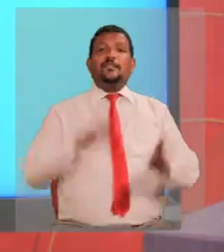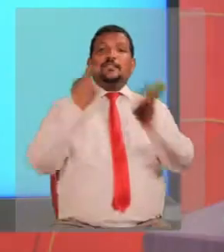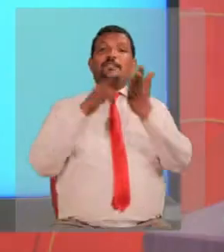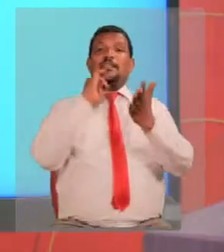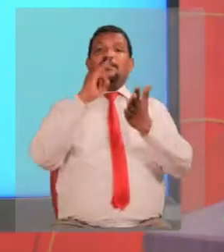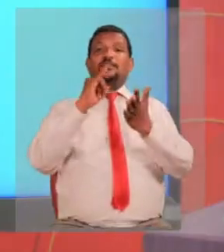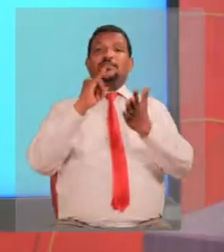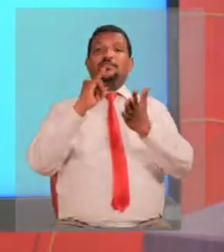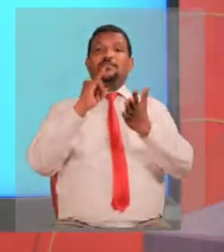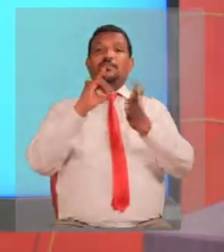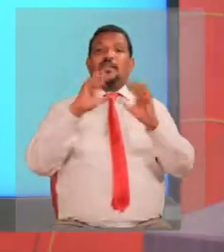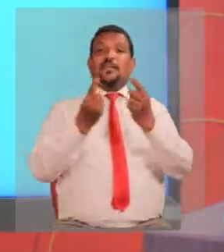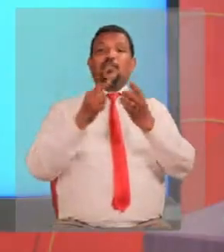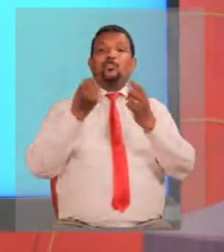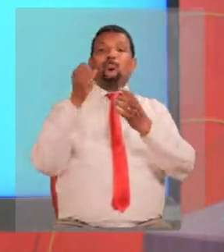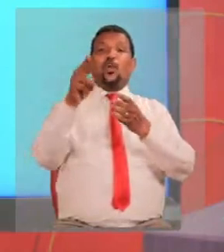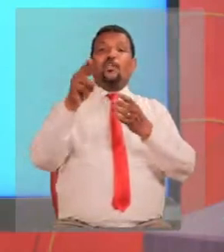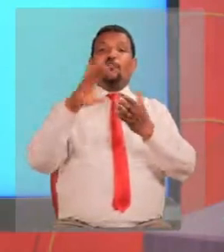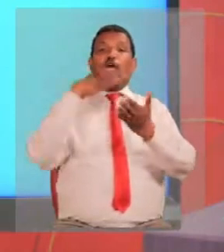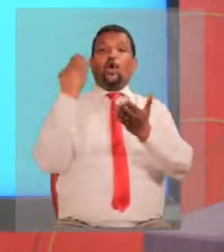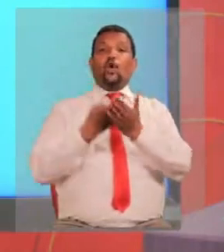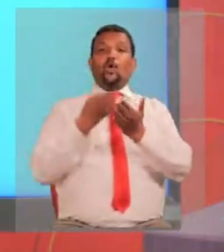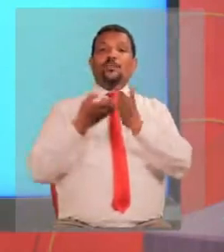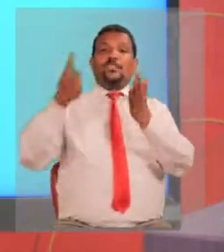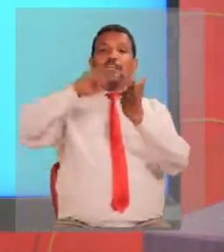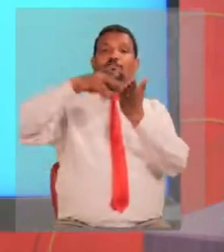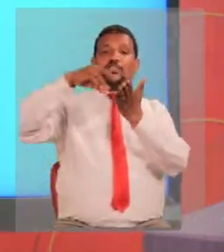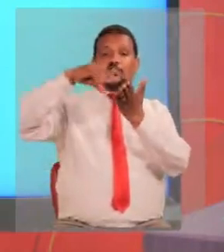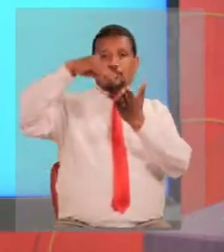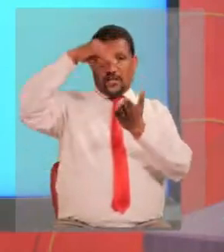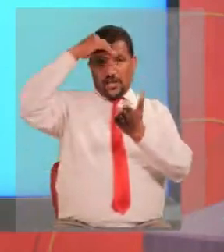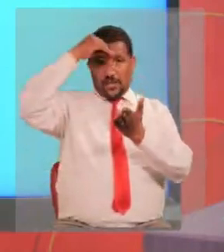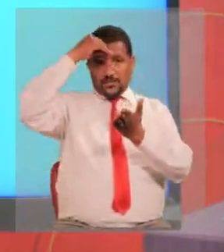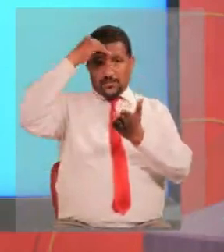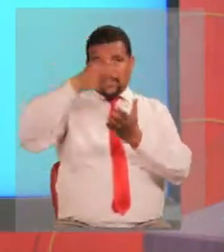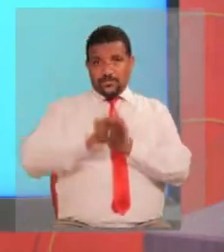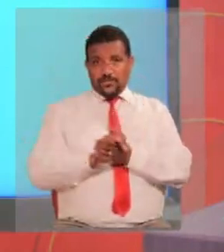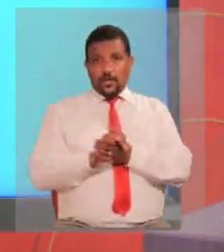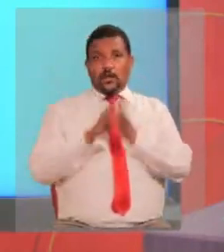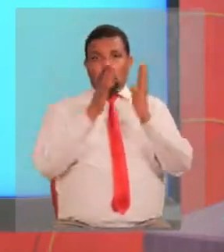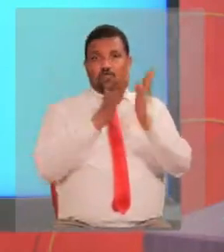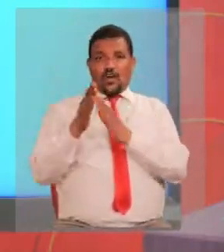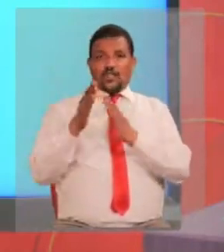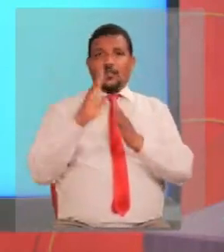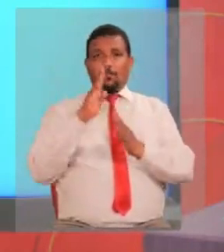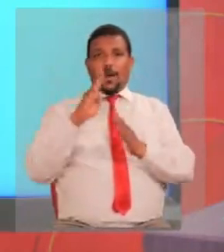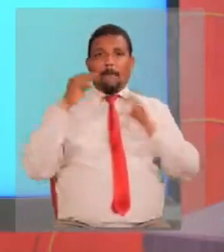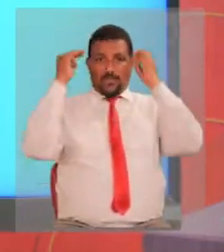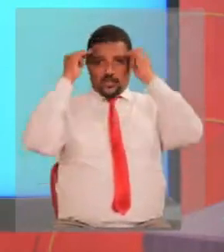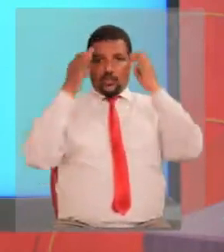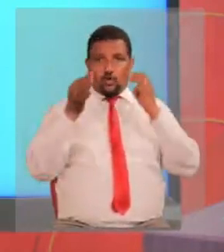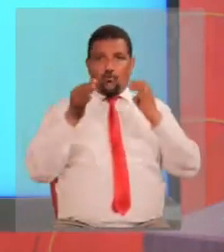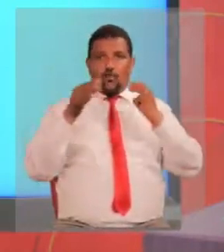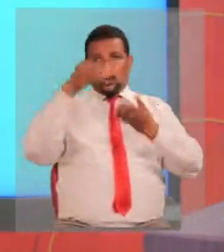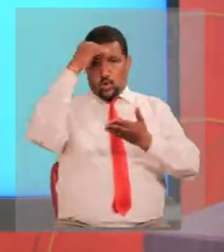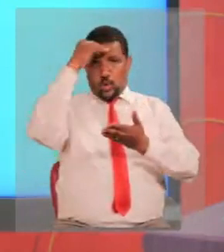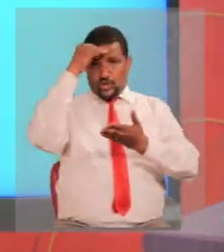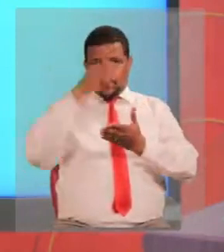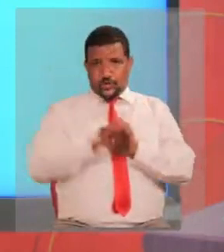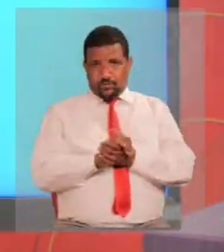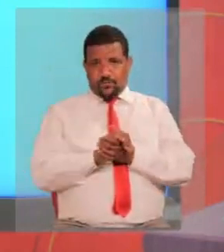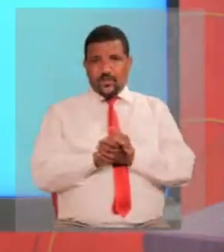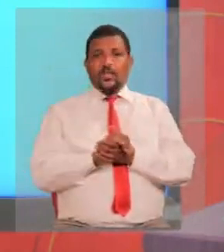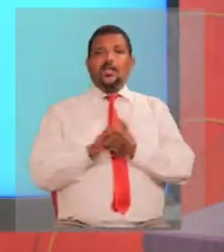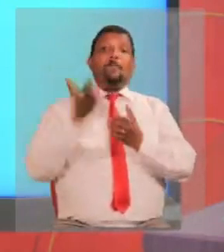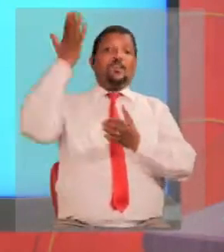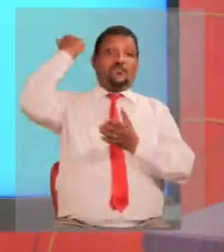This is grade 12 economics revision lesson provided by the Ministry of Education. In